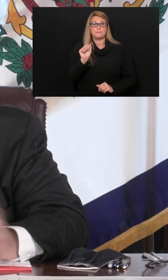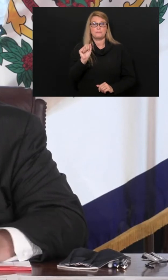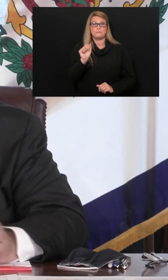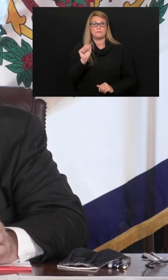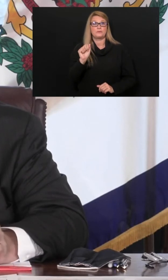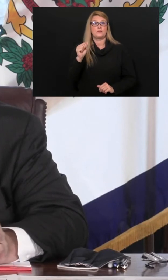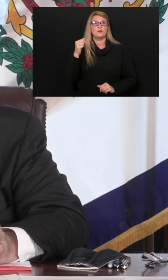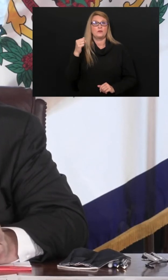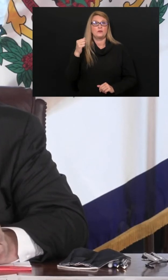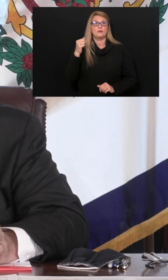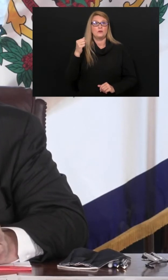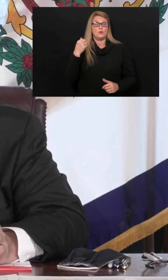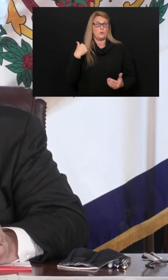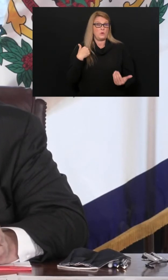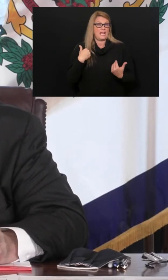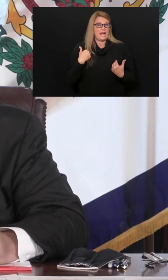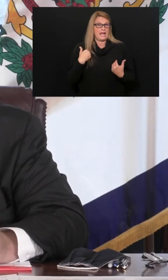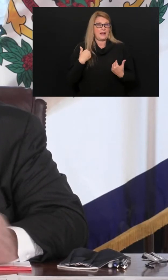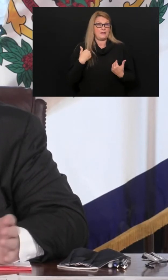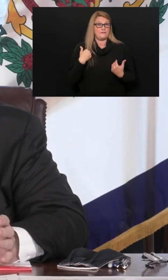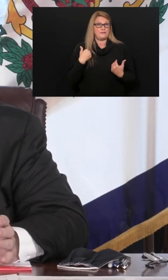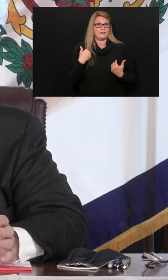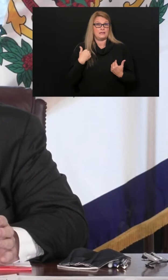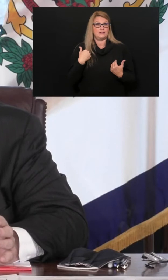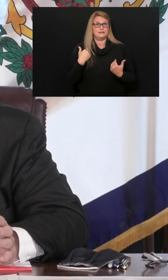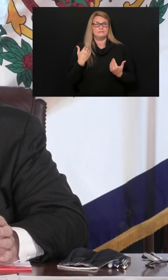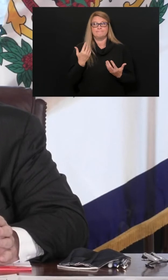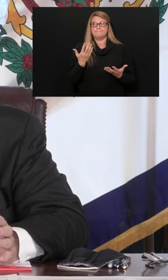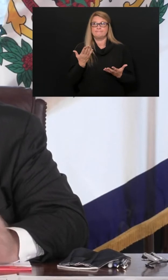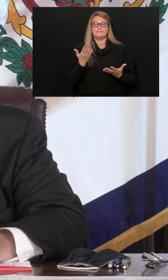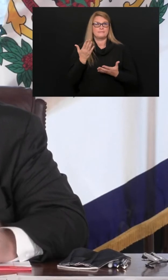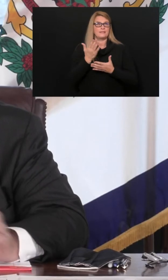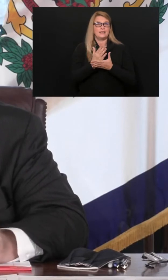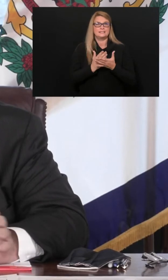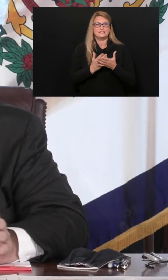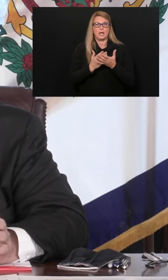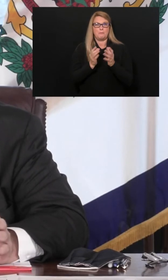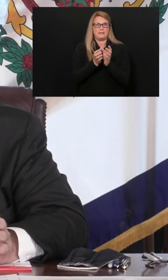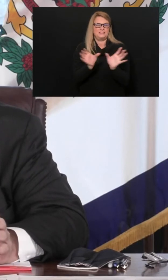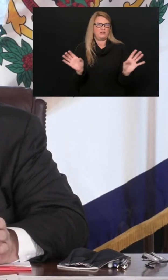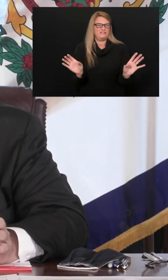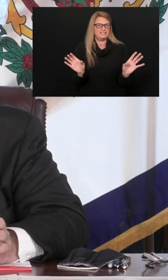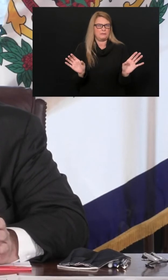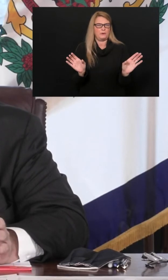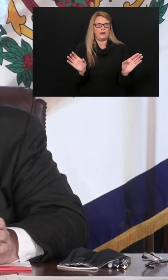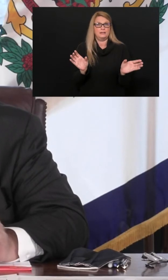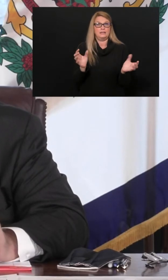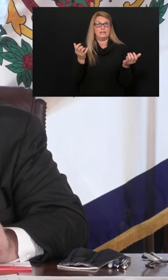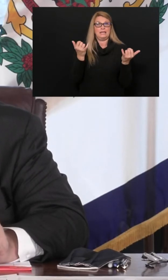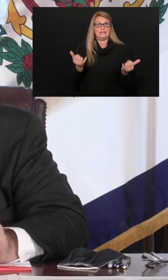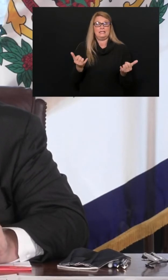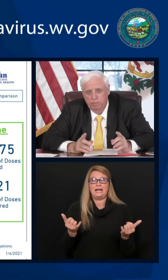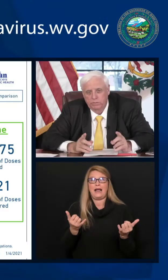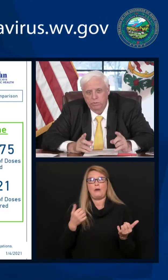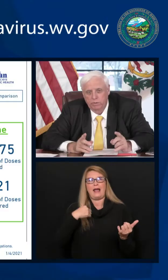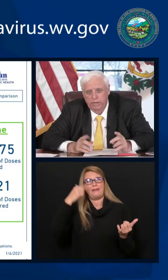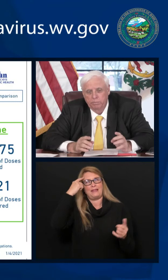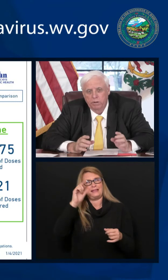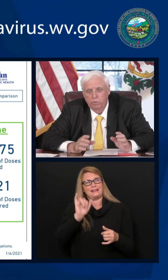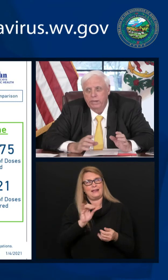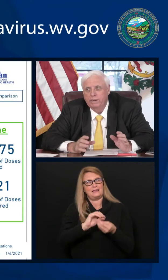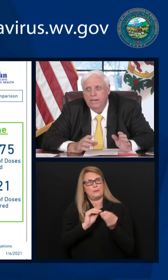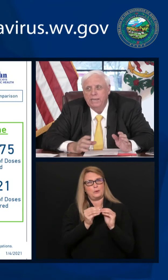put these together, and we need to separate them. We've received in the state of West Virginia, I think this number is